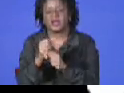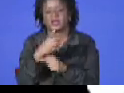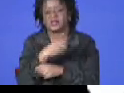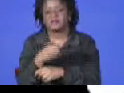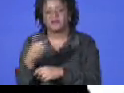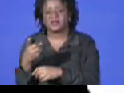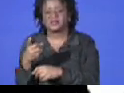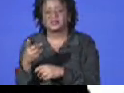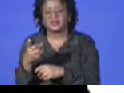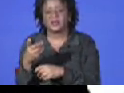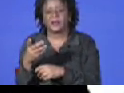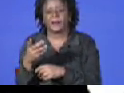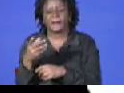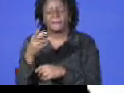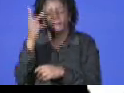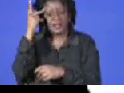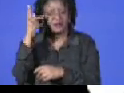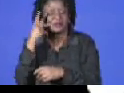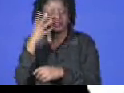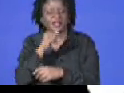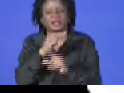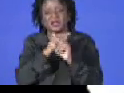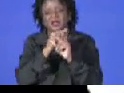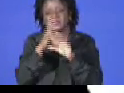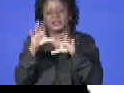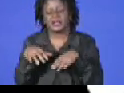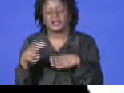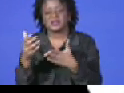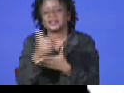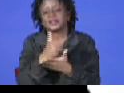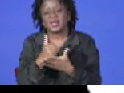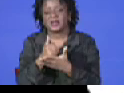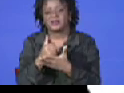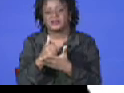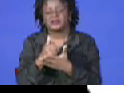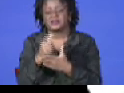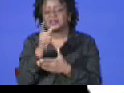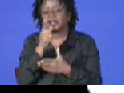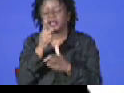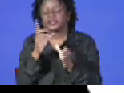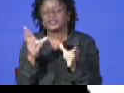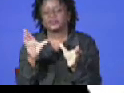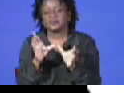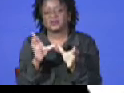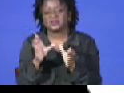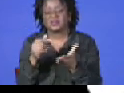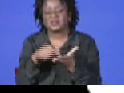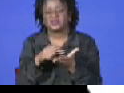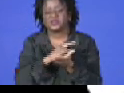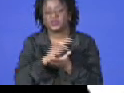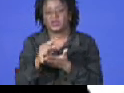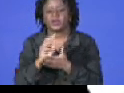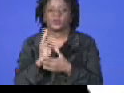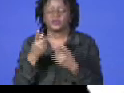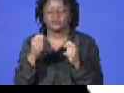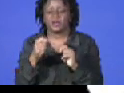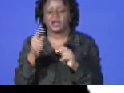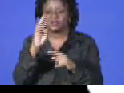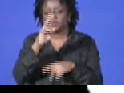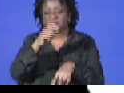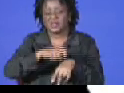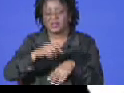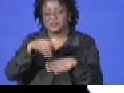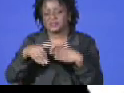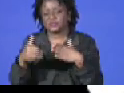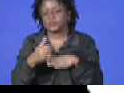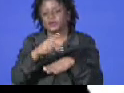collect lunch vouchers this week. We have made an attempt two times in New Providence to